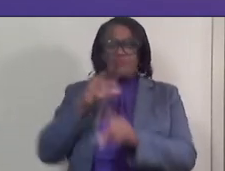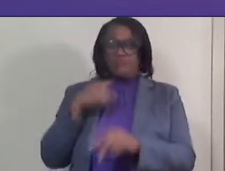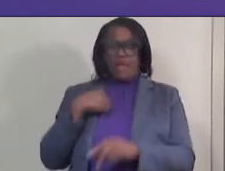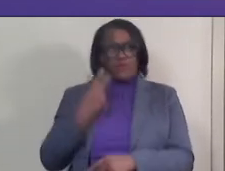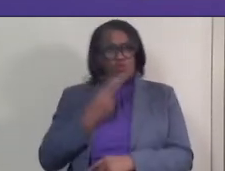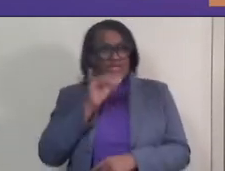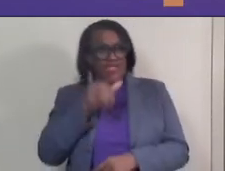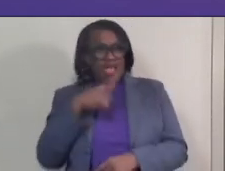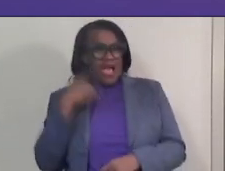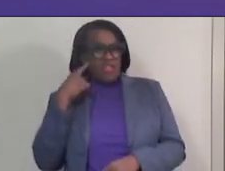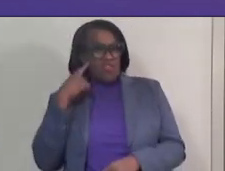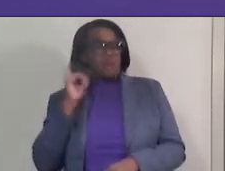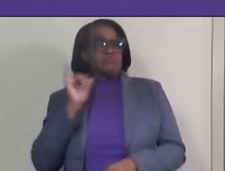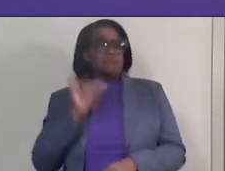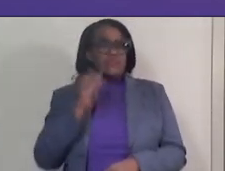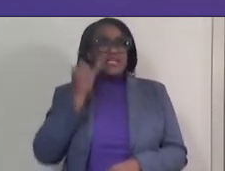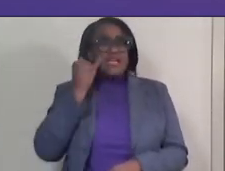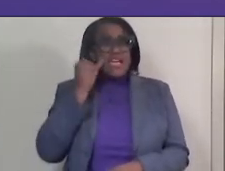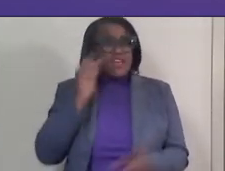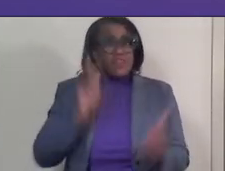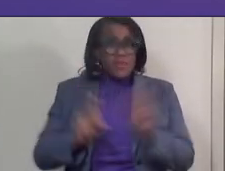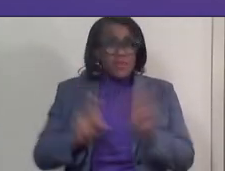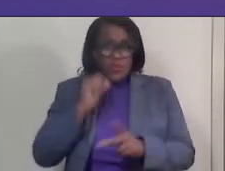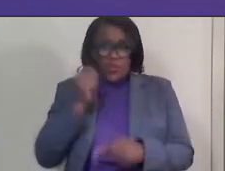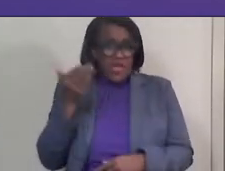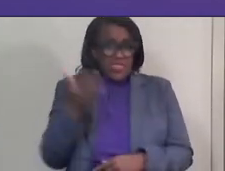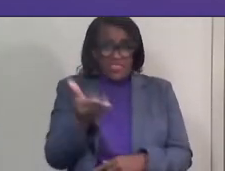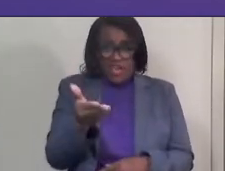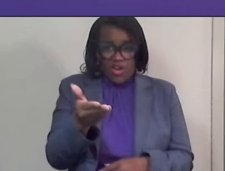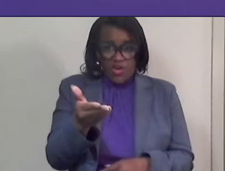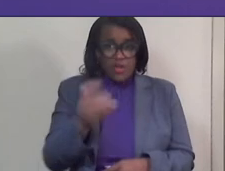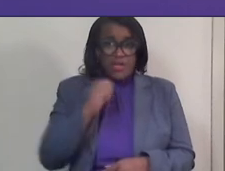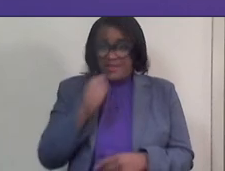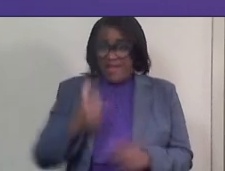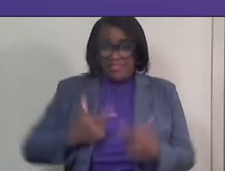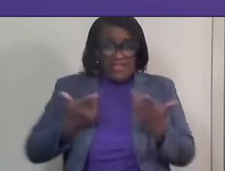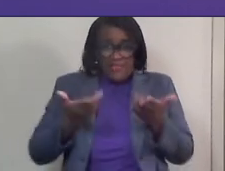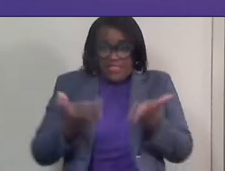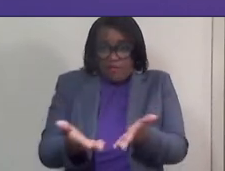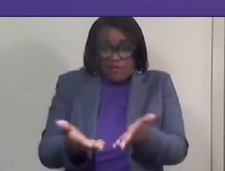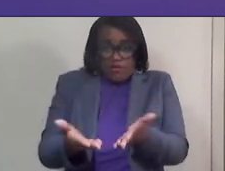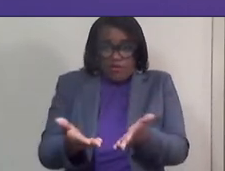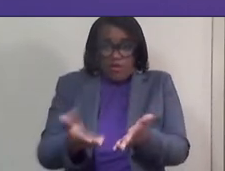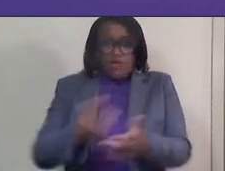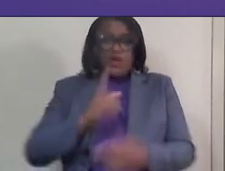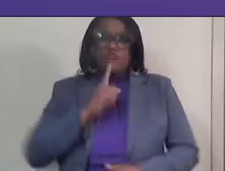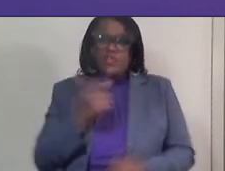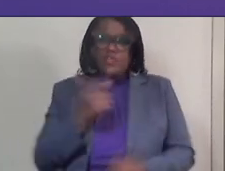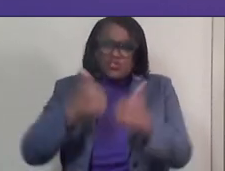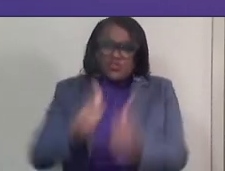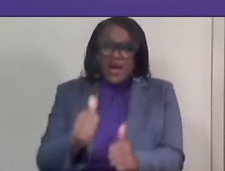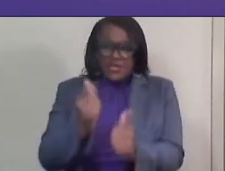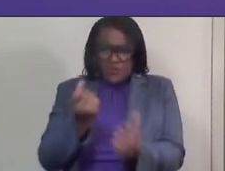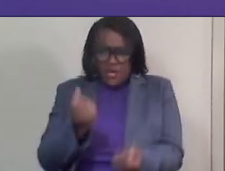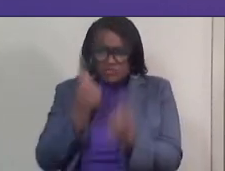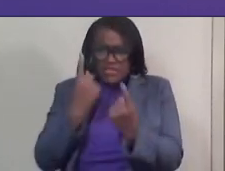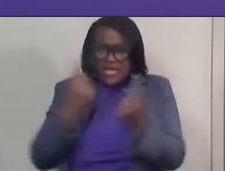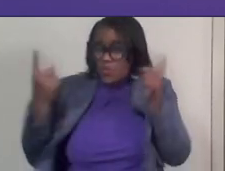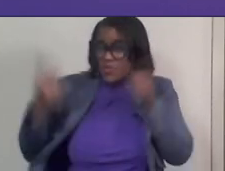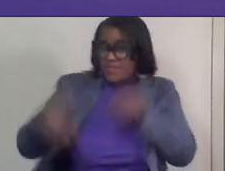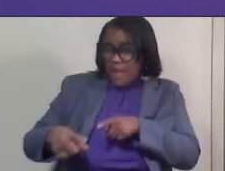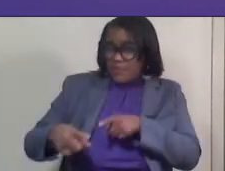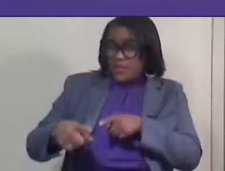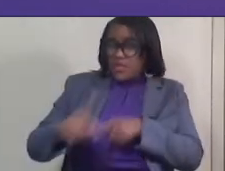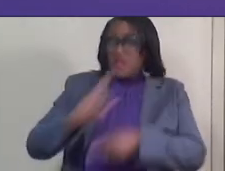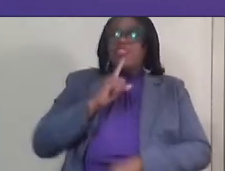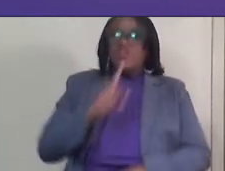if people who weren't there in the moment and in the neighborhood are really trying to understand what's happening, they really need to